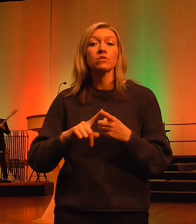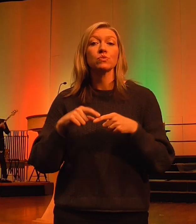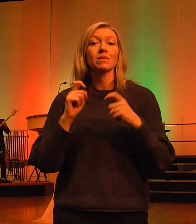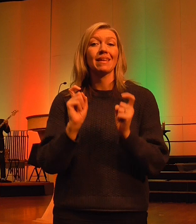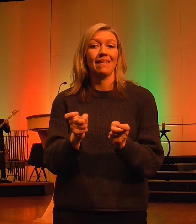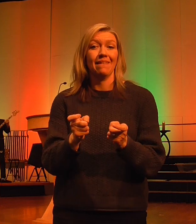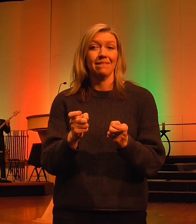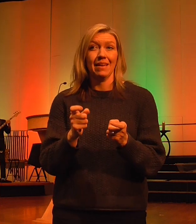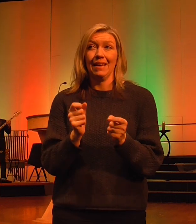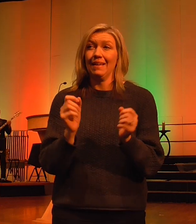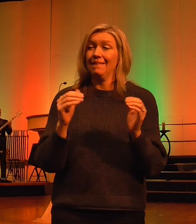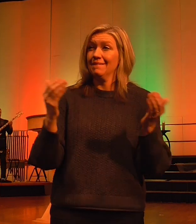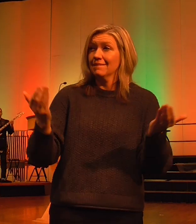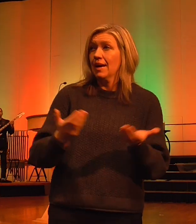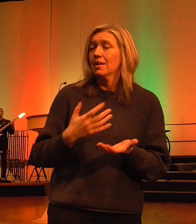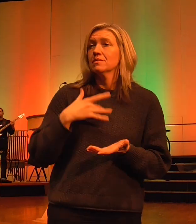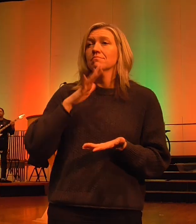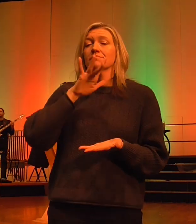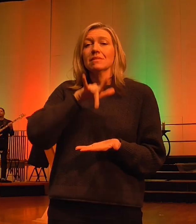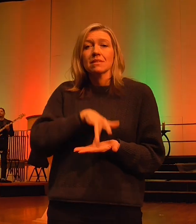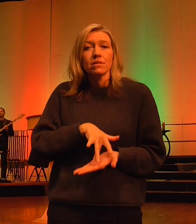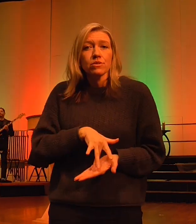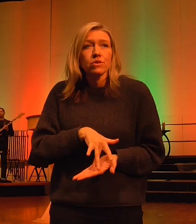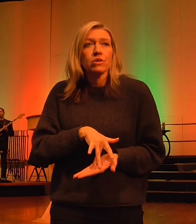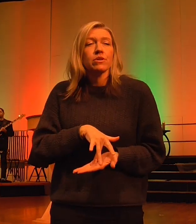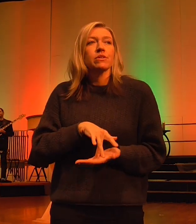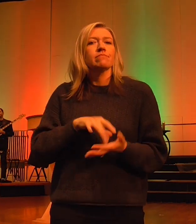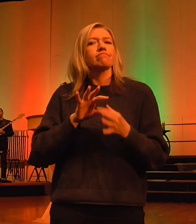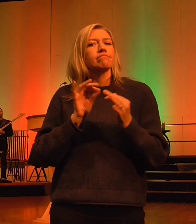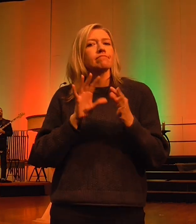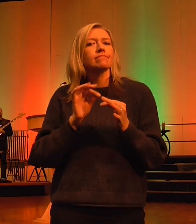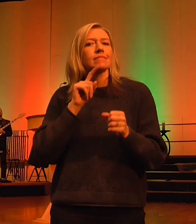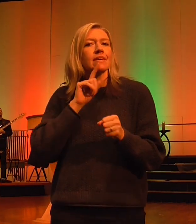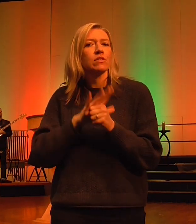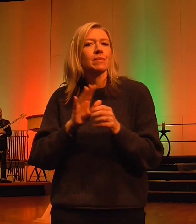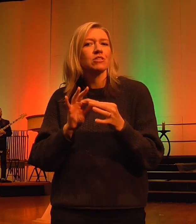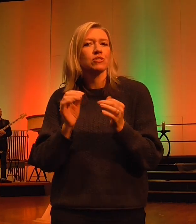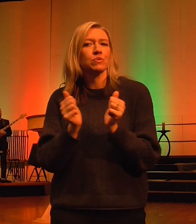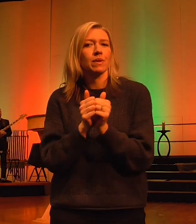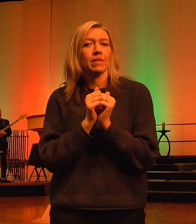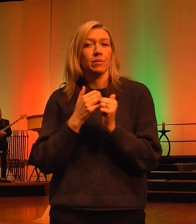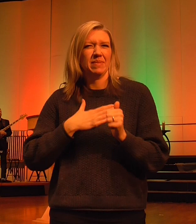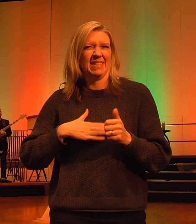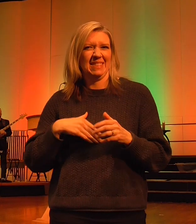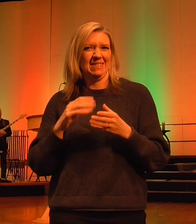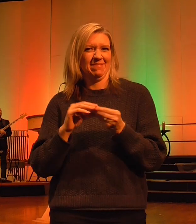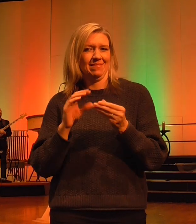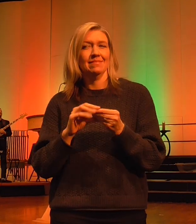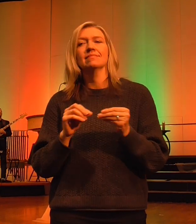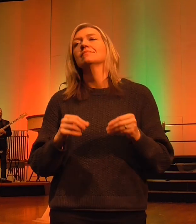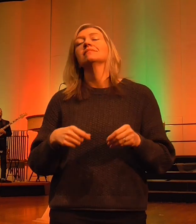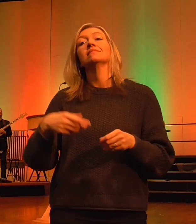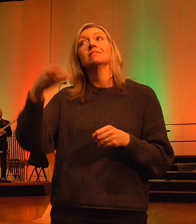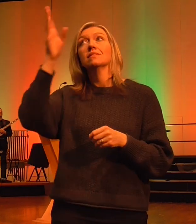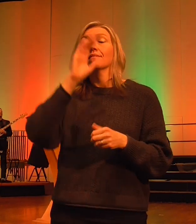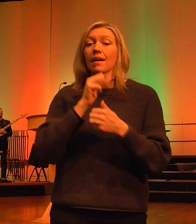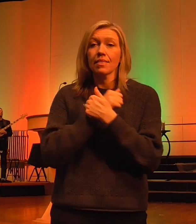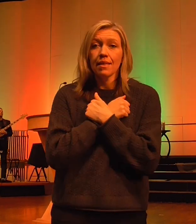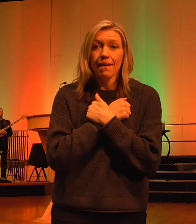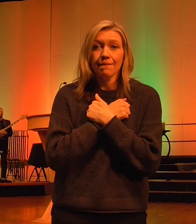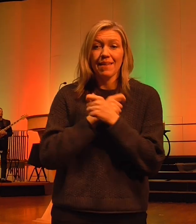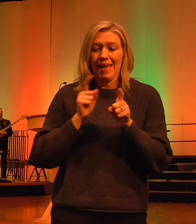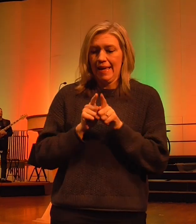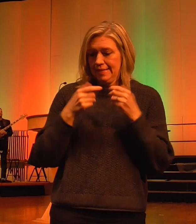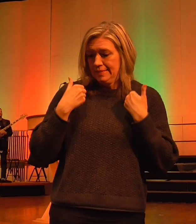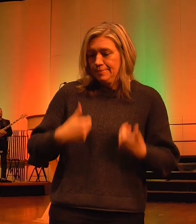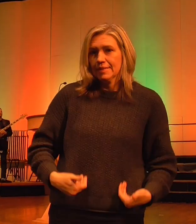get centered and to step into our affirmation together. So please say with me, divine love as